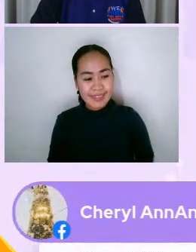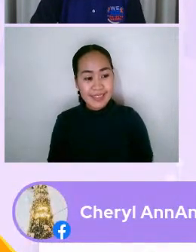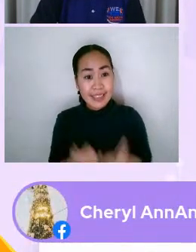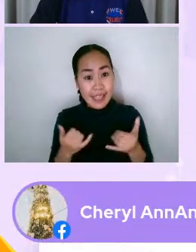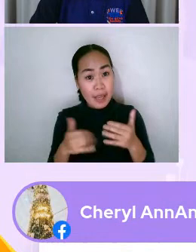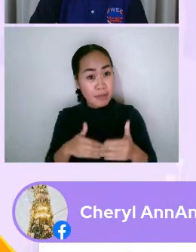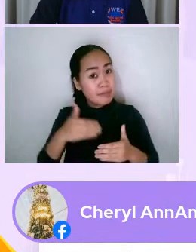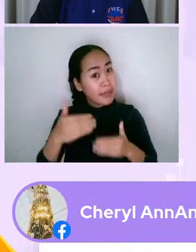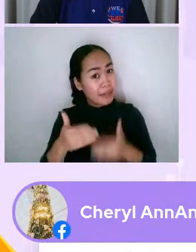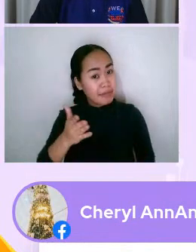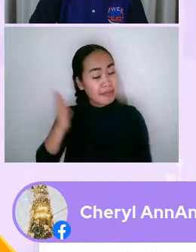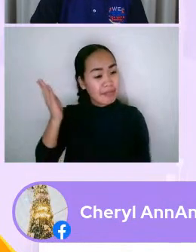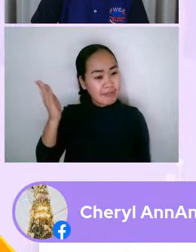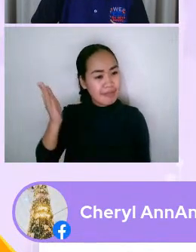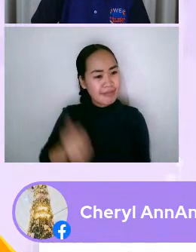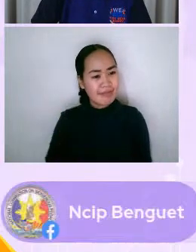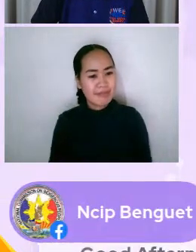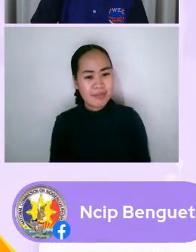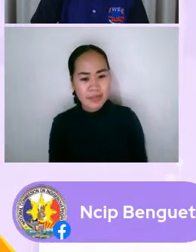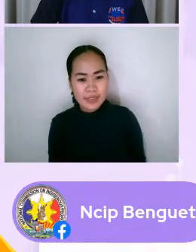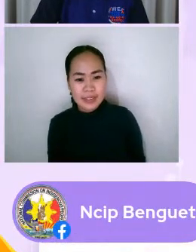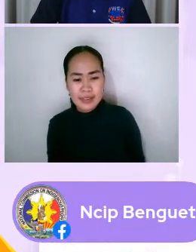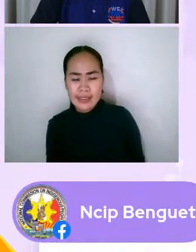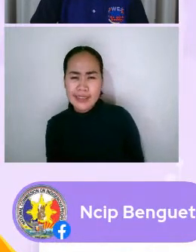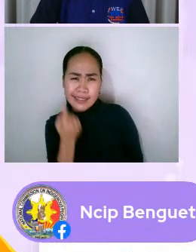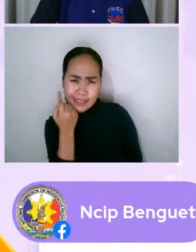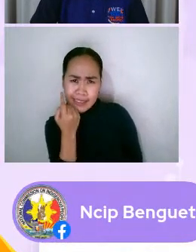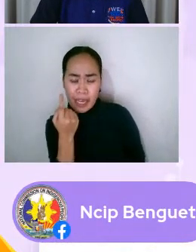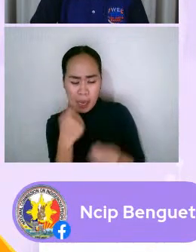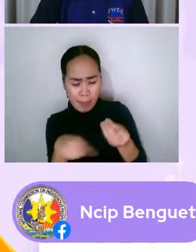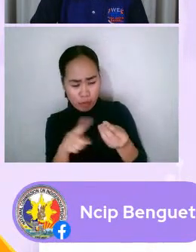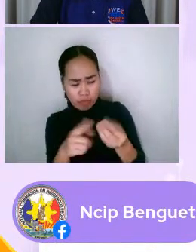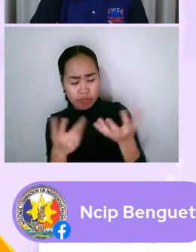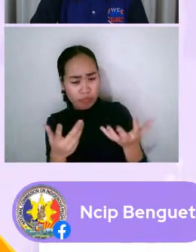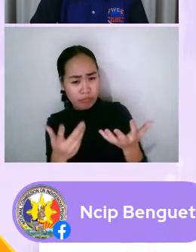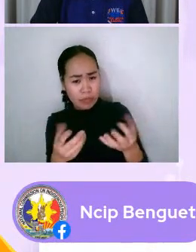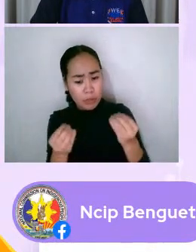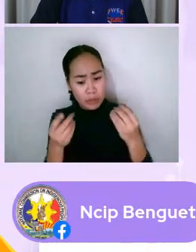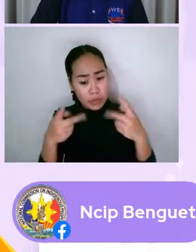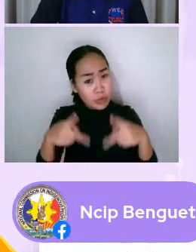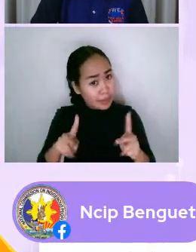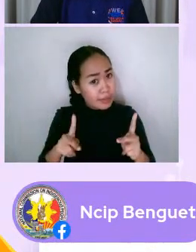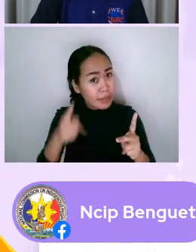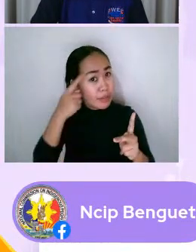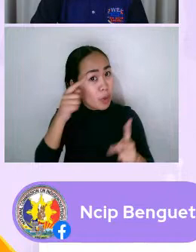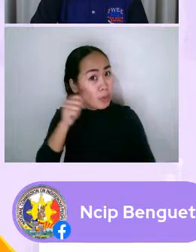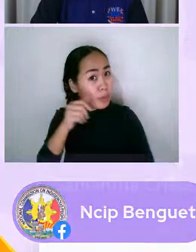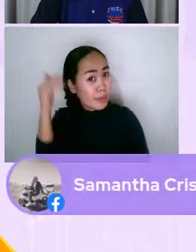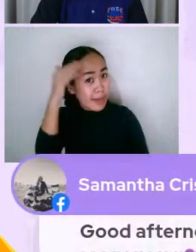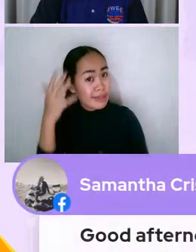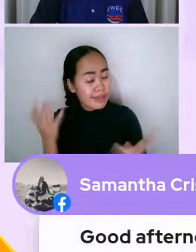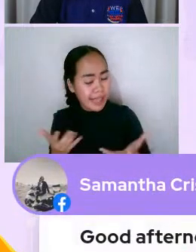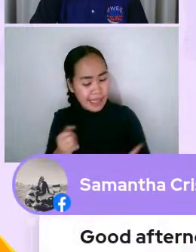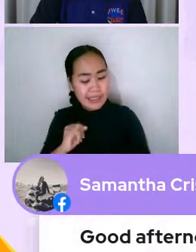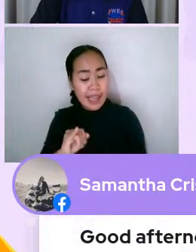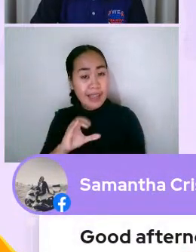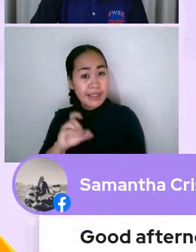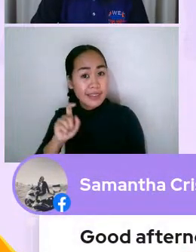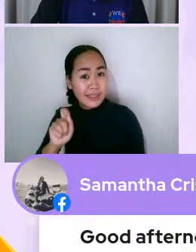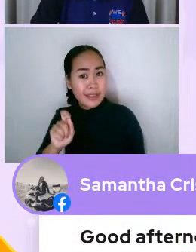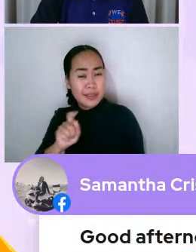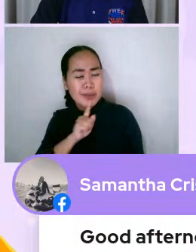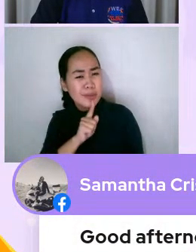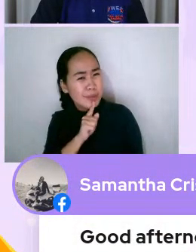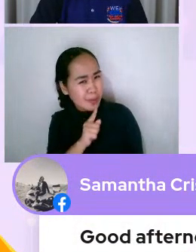next speaker. Kung kanina po nakita natin ang opportunities for women sa ICT, syempre